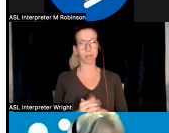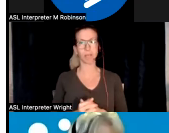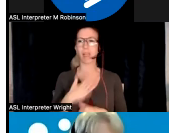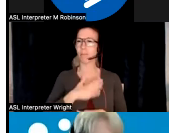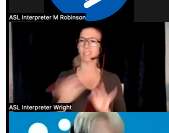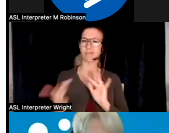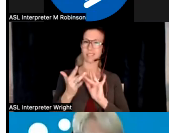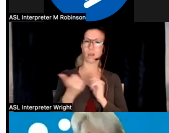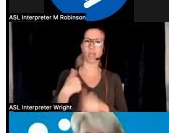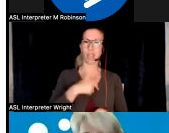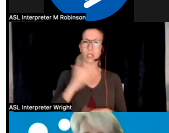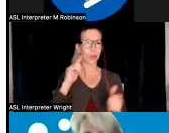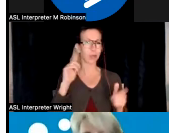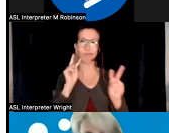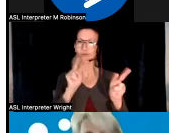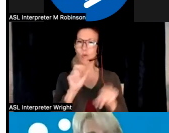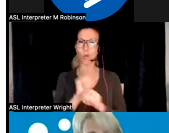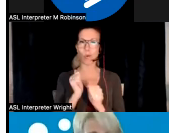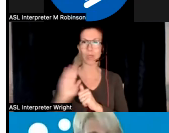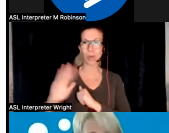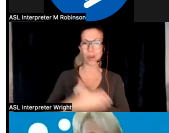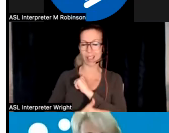to working with your county as well.